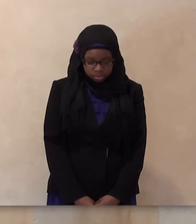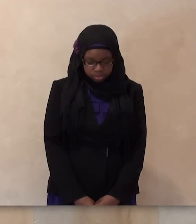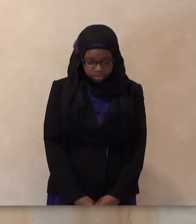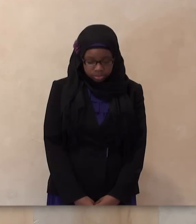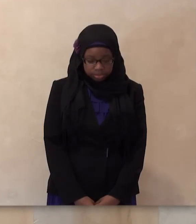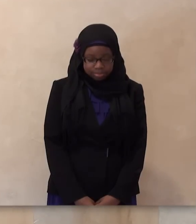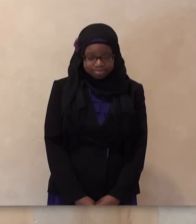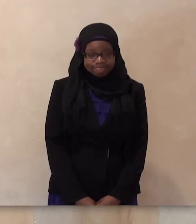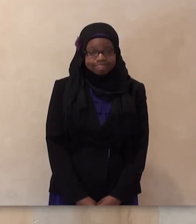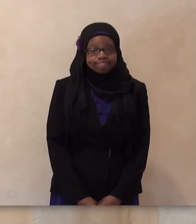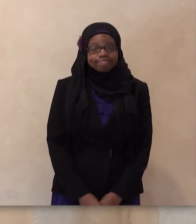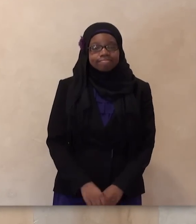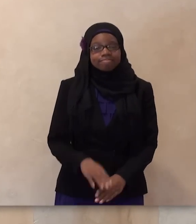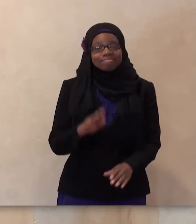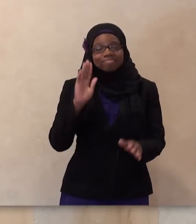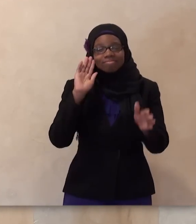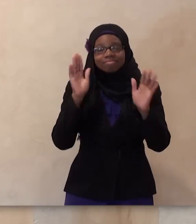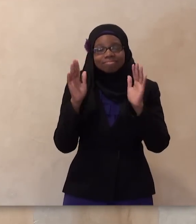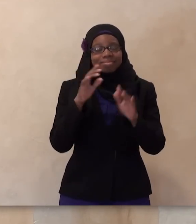Dear brothers and sisters,